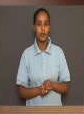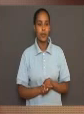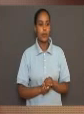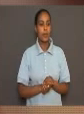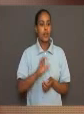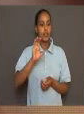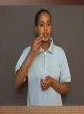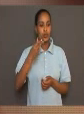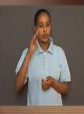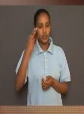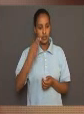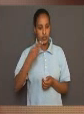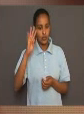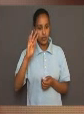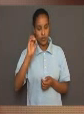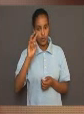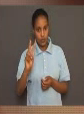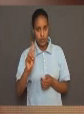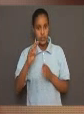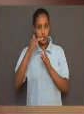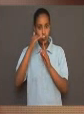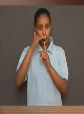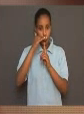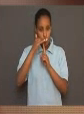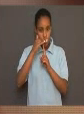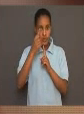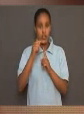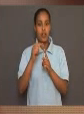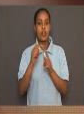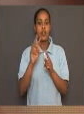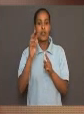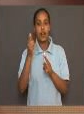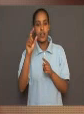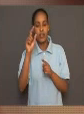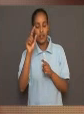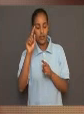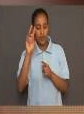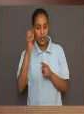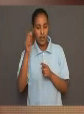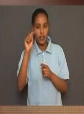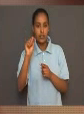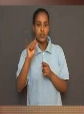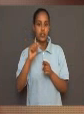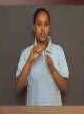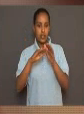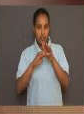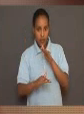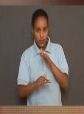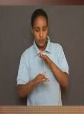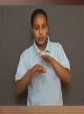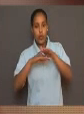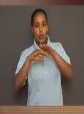Ethanol solution is poured into the top of the vat, and it slowly trickles down to the perforated